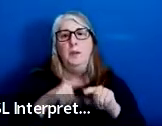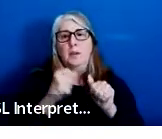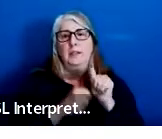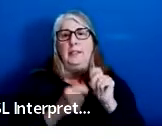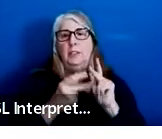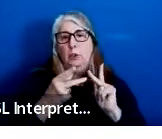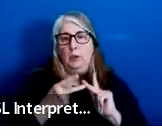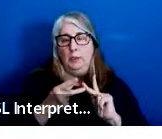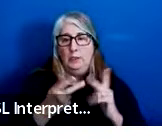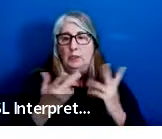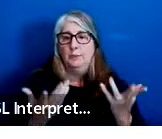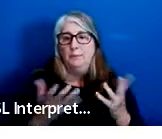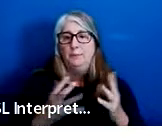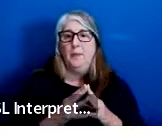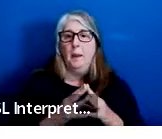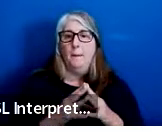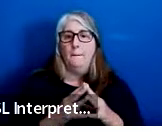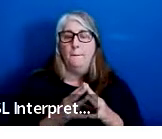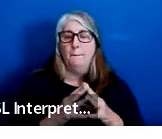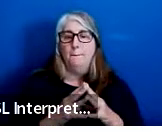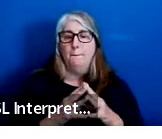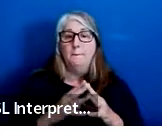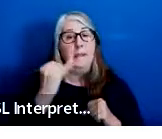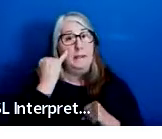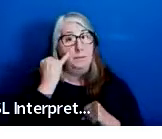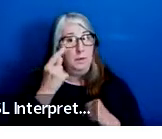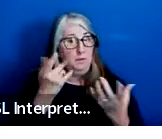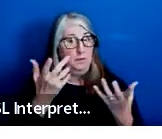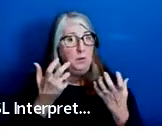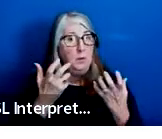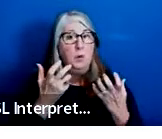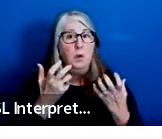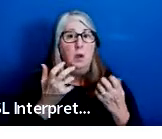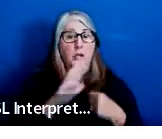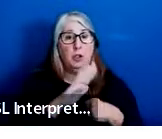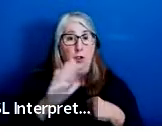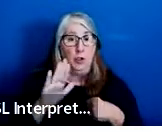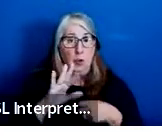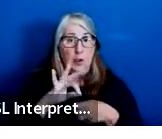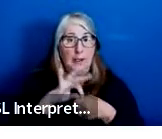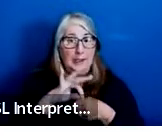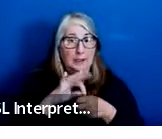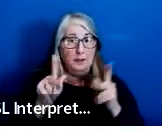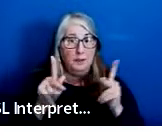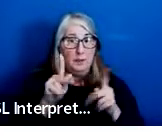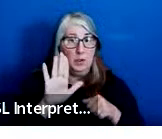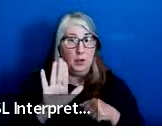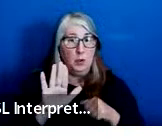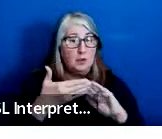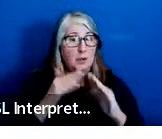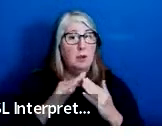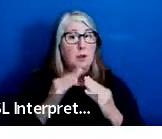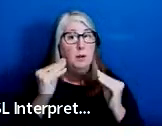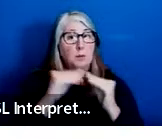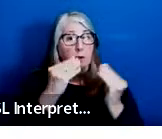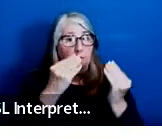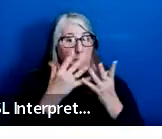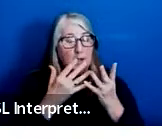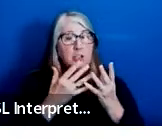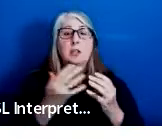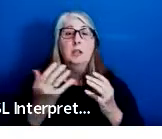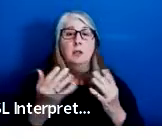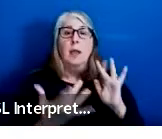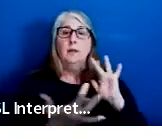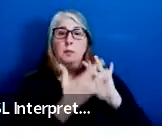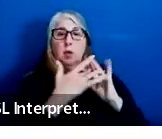but if you would like your elected officials in your town to get more information, you can direct them to us, and